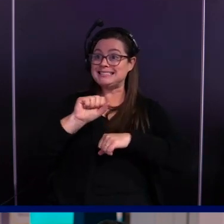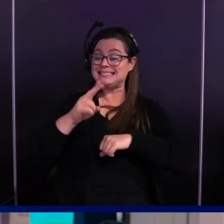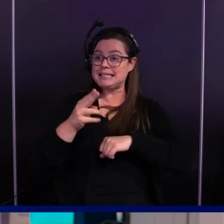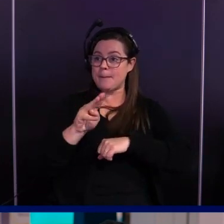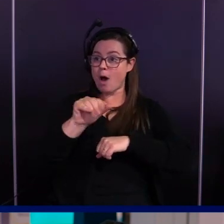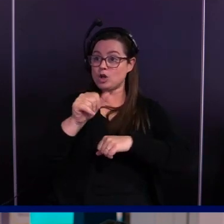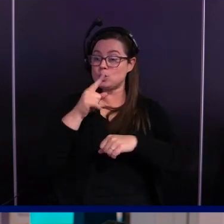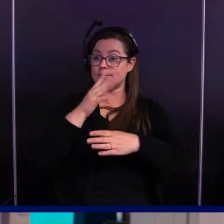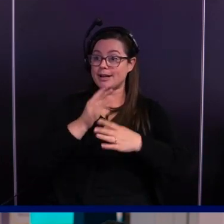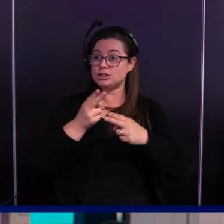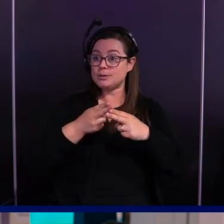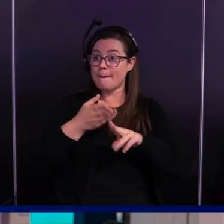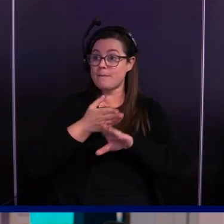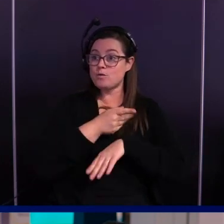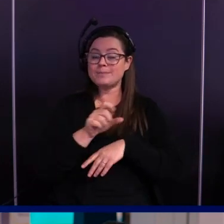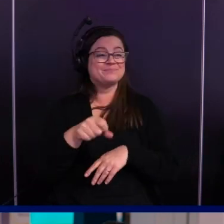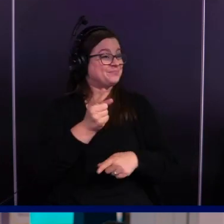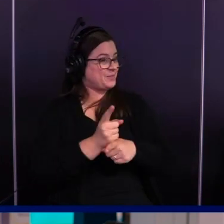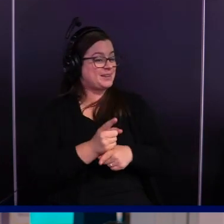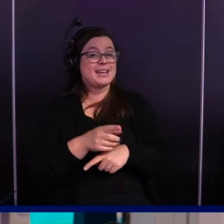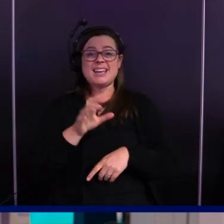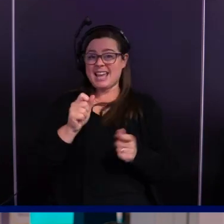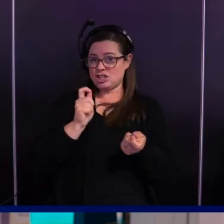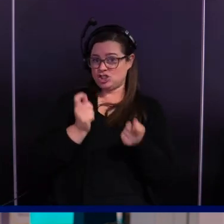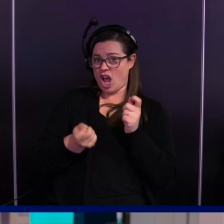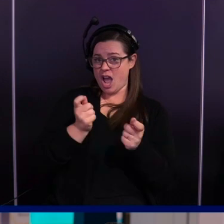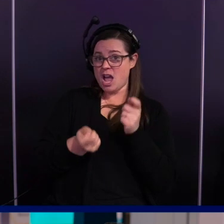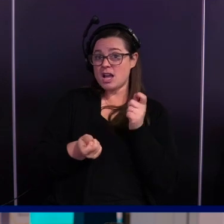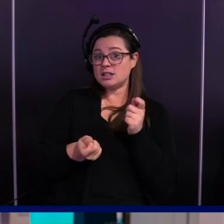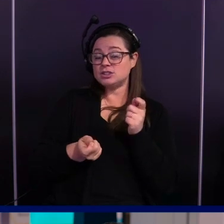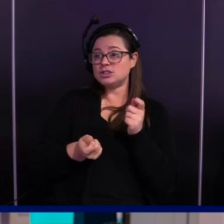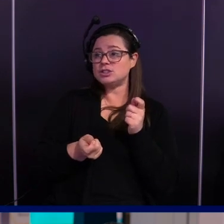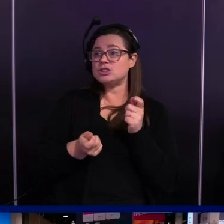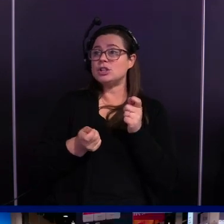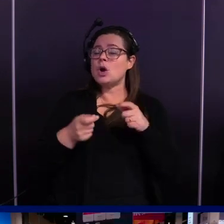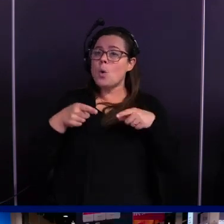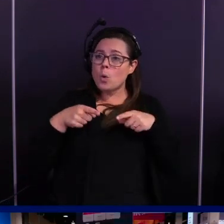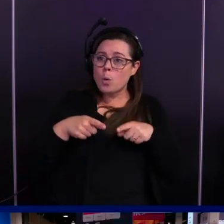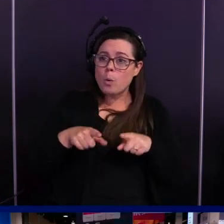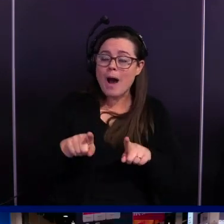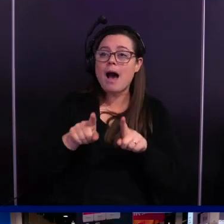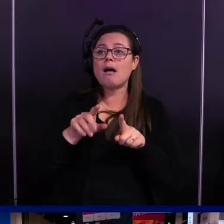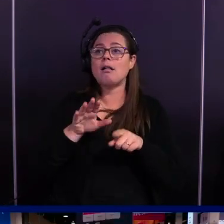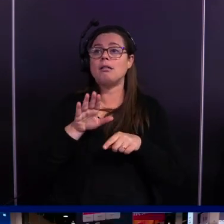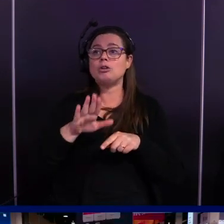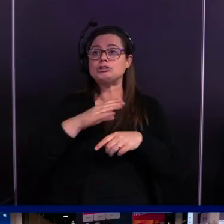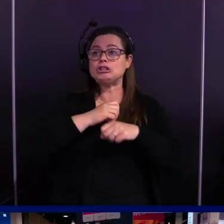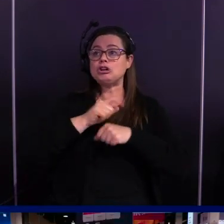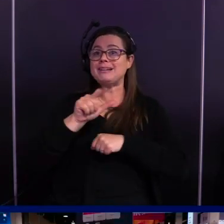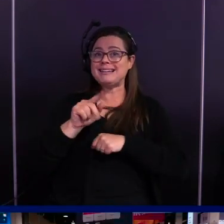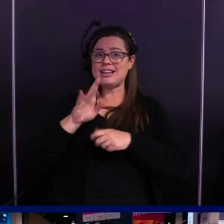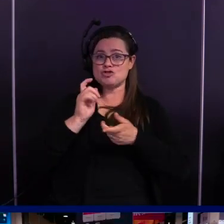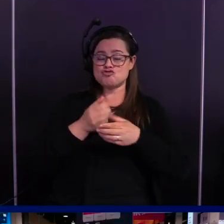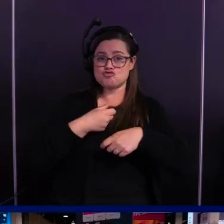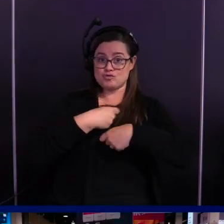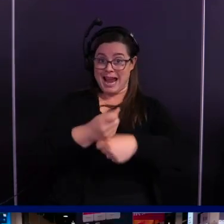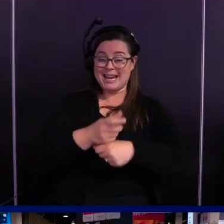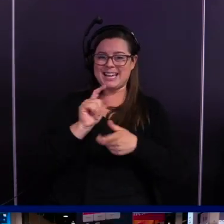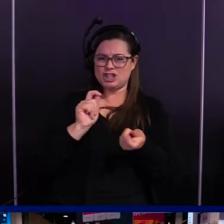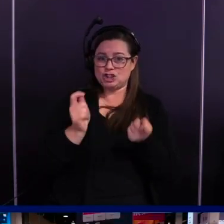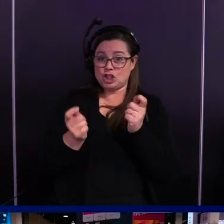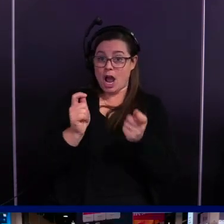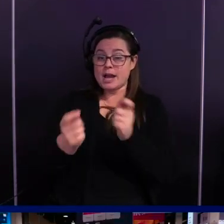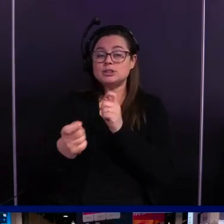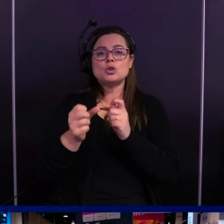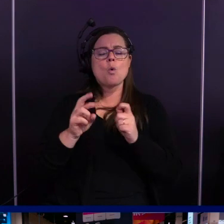that changeable at all when you're creating your security lake, or is that kind